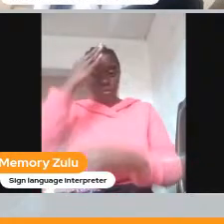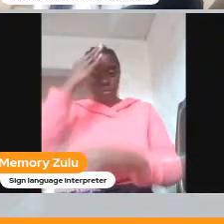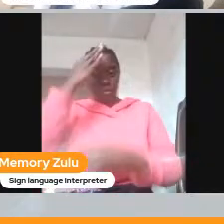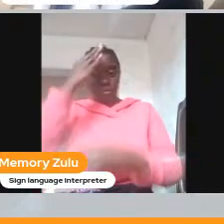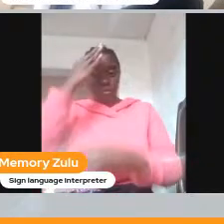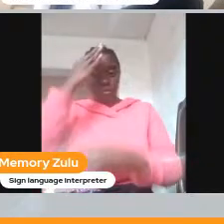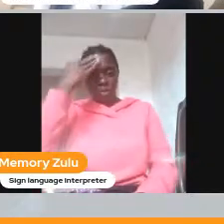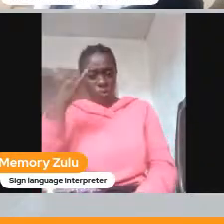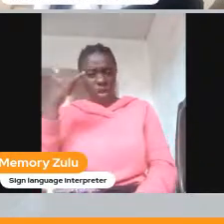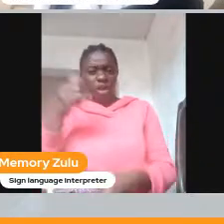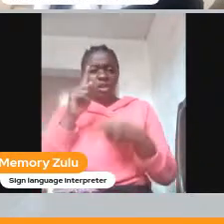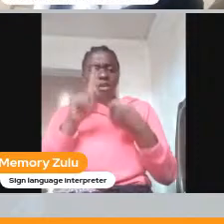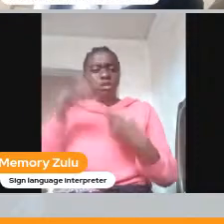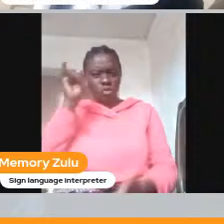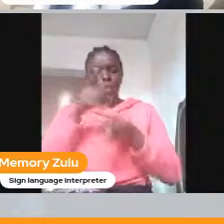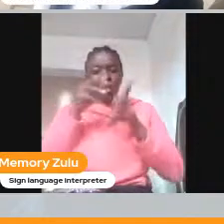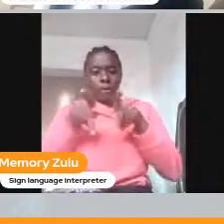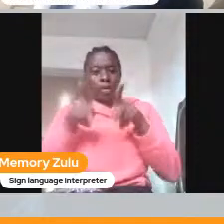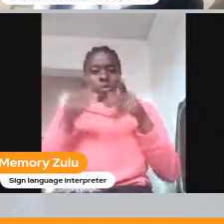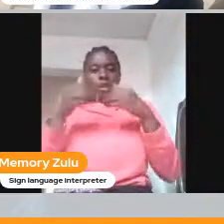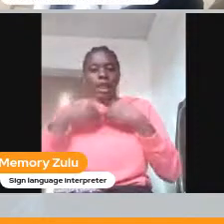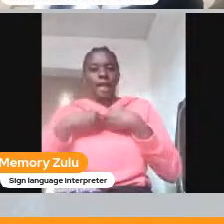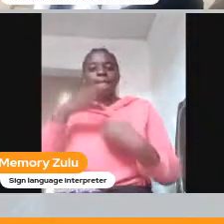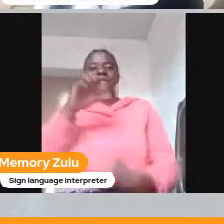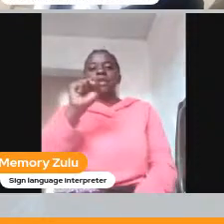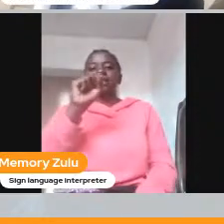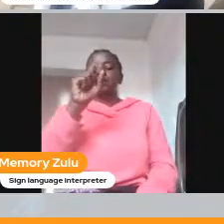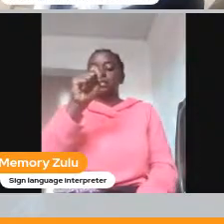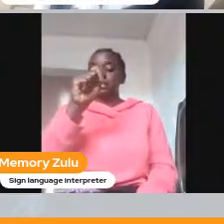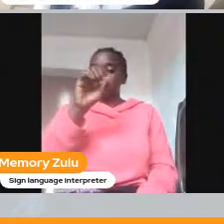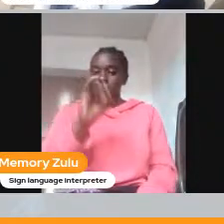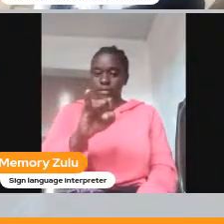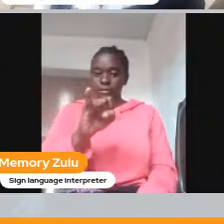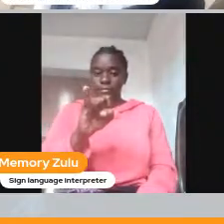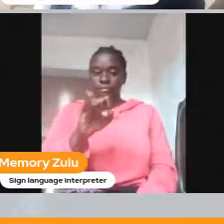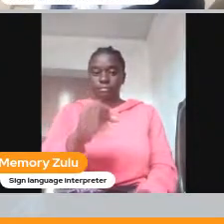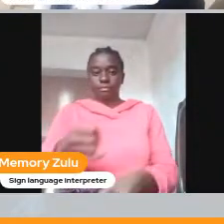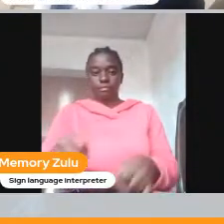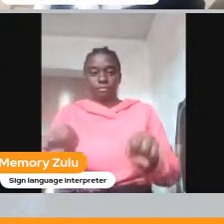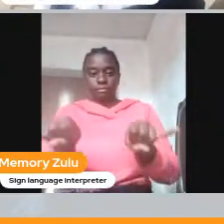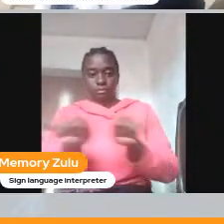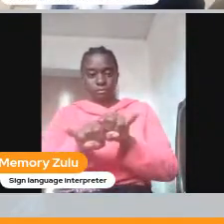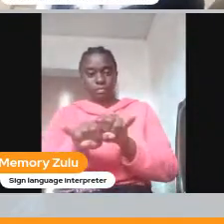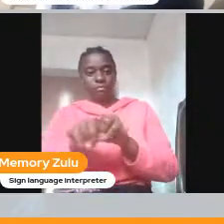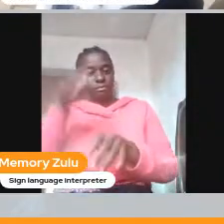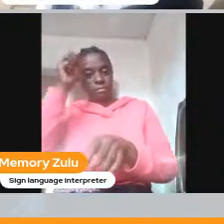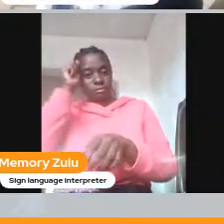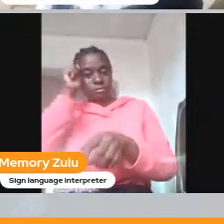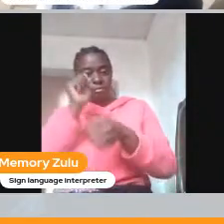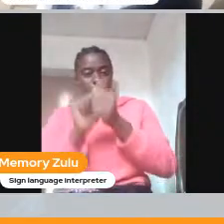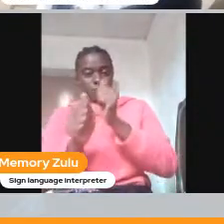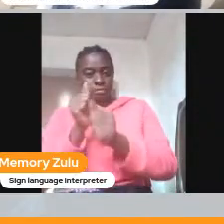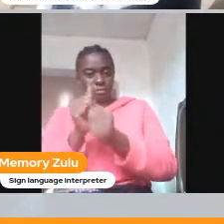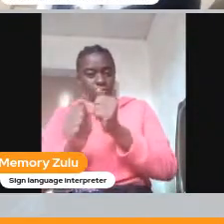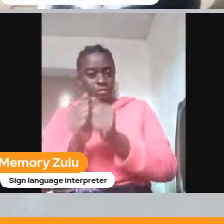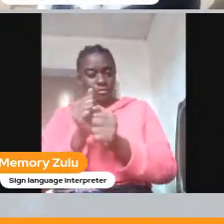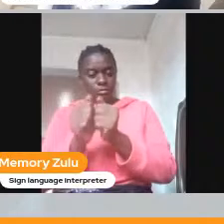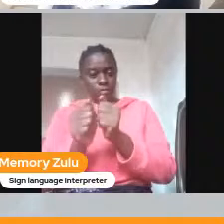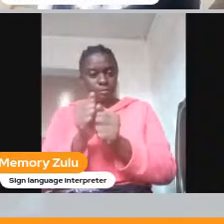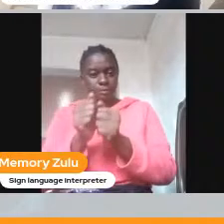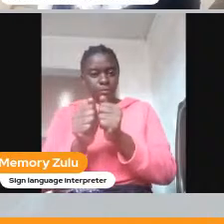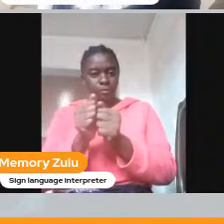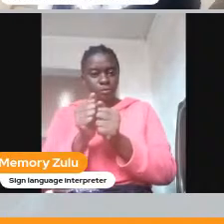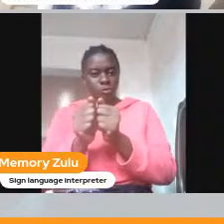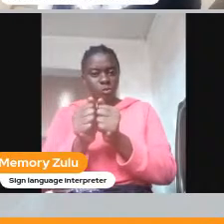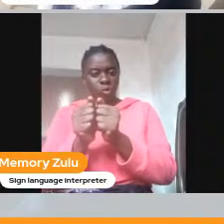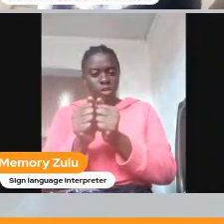when they are treated, the health impacts, the side effects of them, one will not experience them. Like